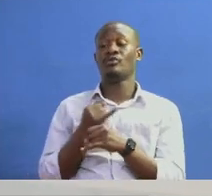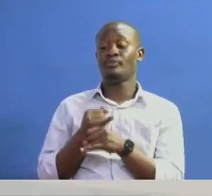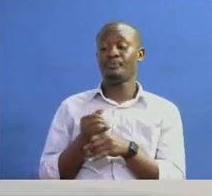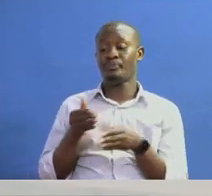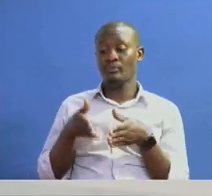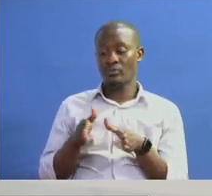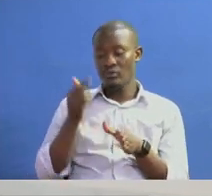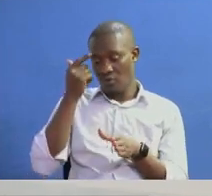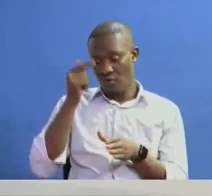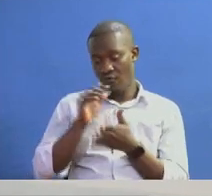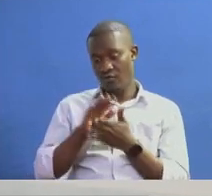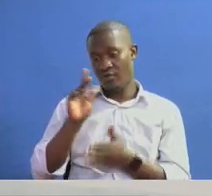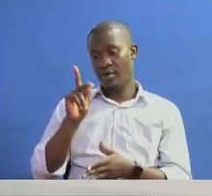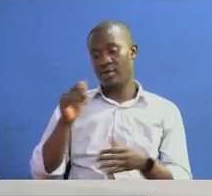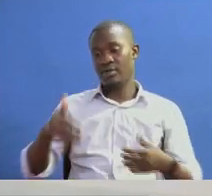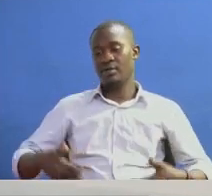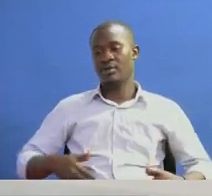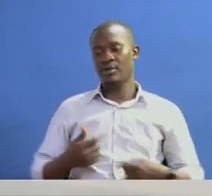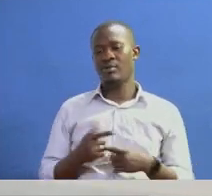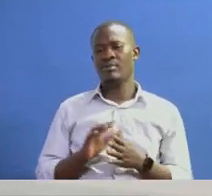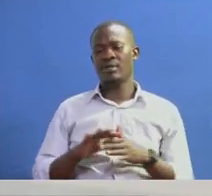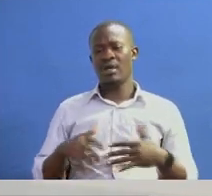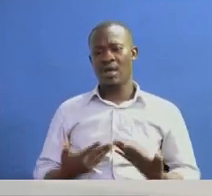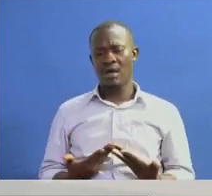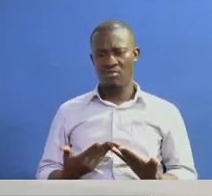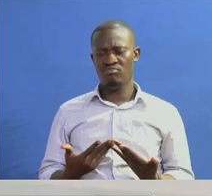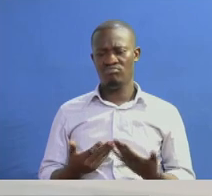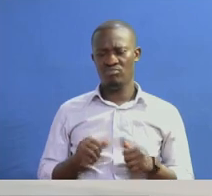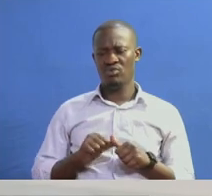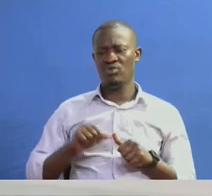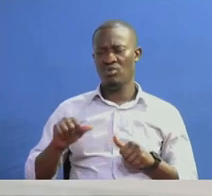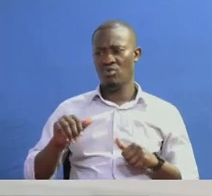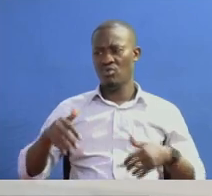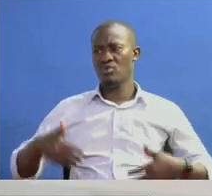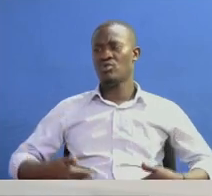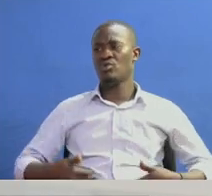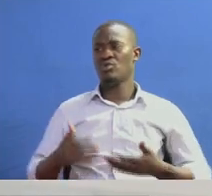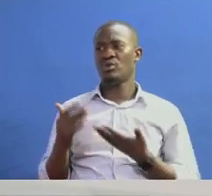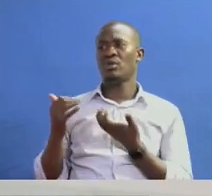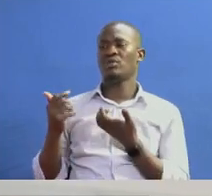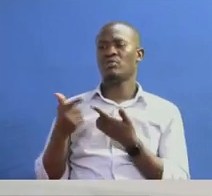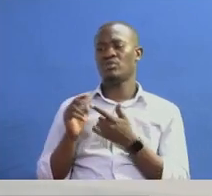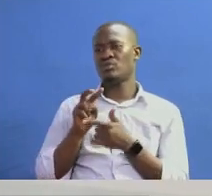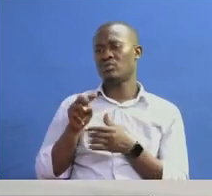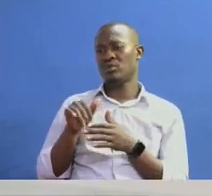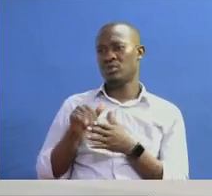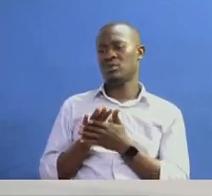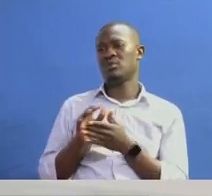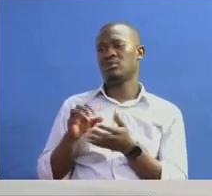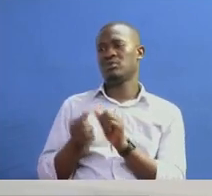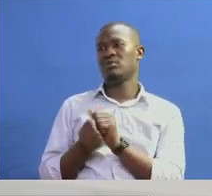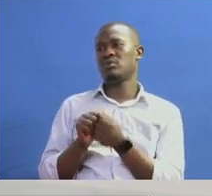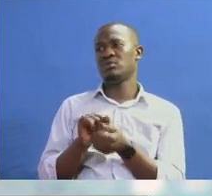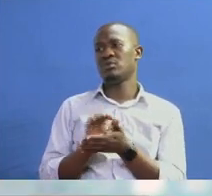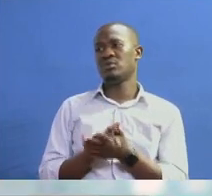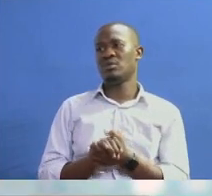for the Kenyan youth. But how long should the youth expect to see these changes?